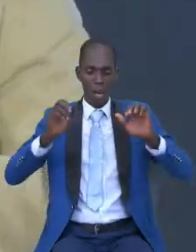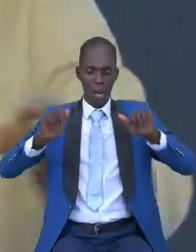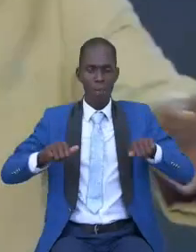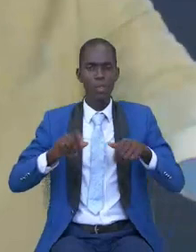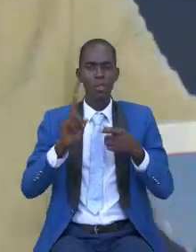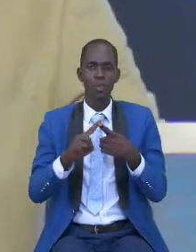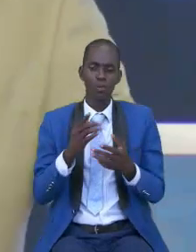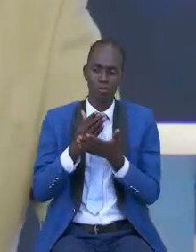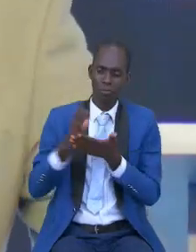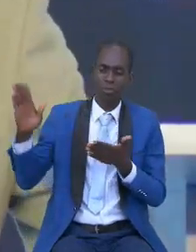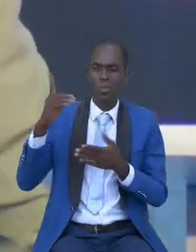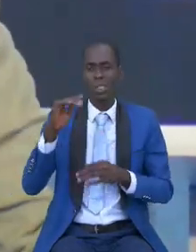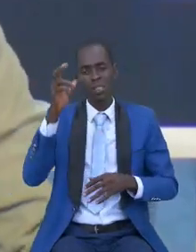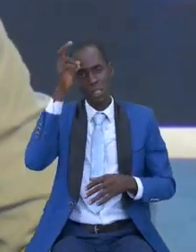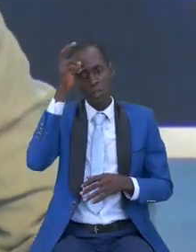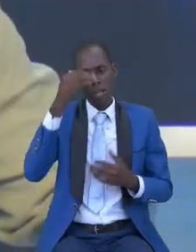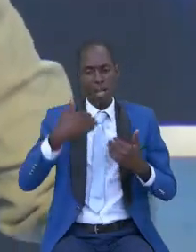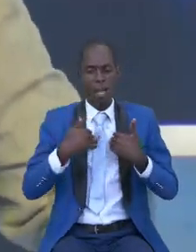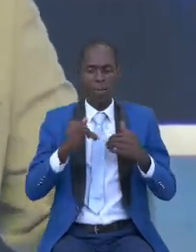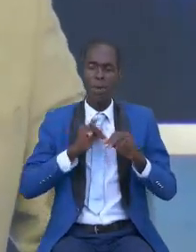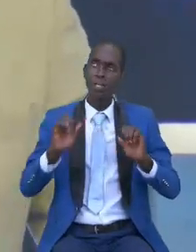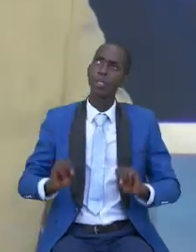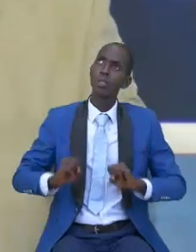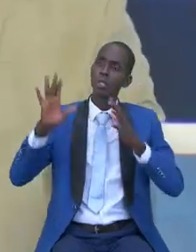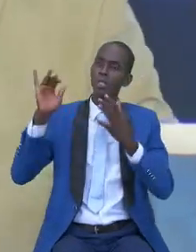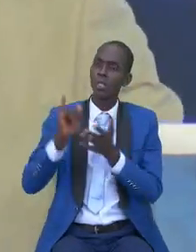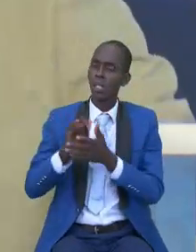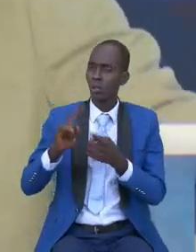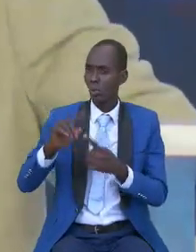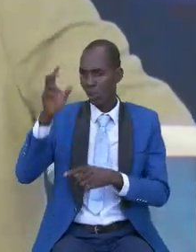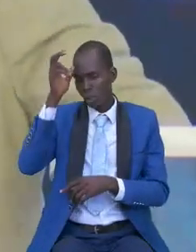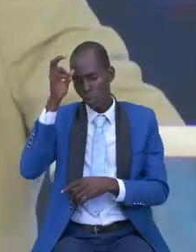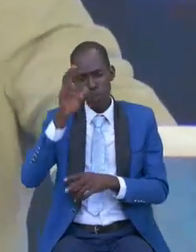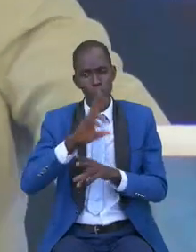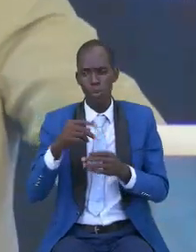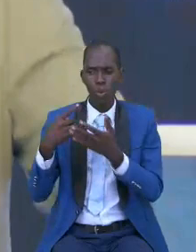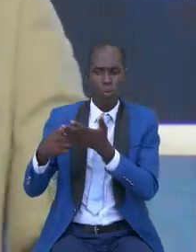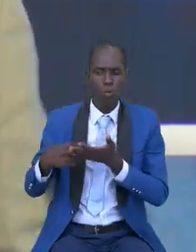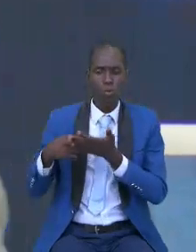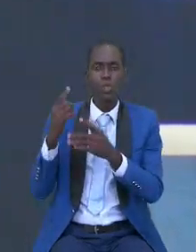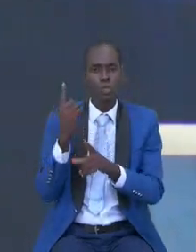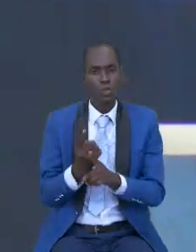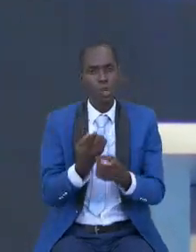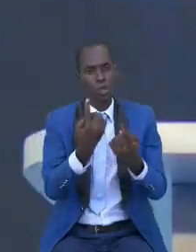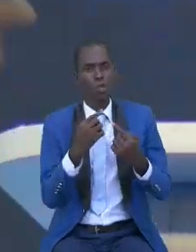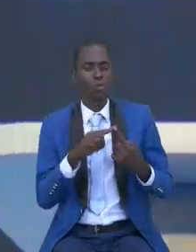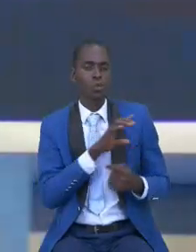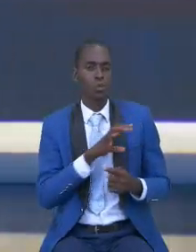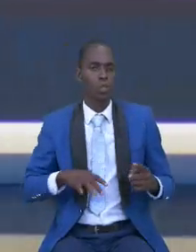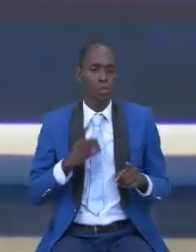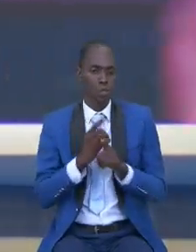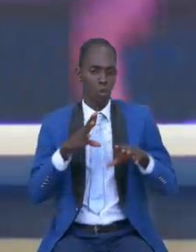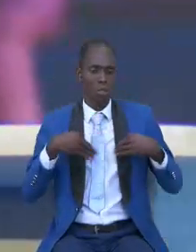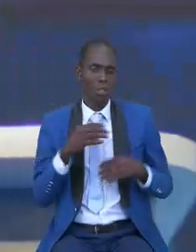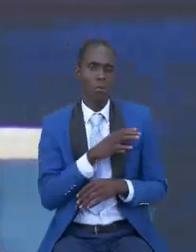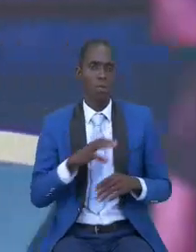the devil? Have I surrendered that to the devil? No argument, just come to Christ. When Christ comes